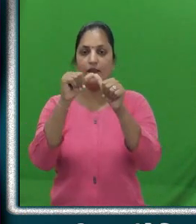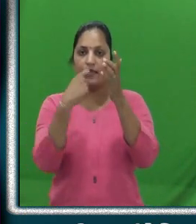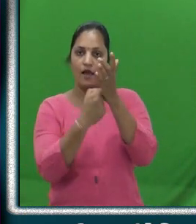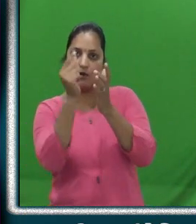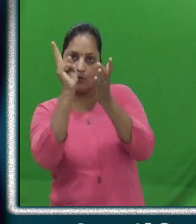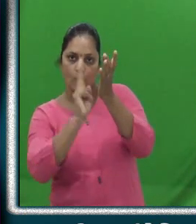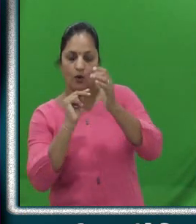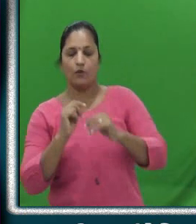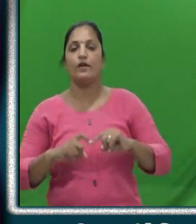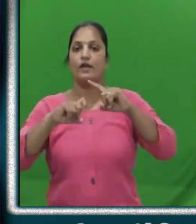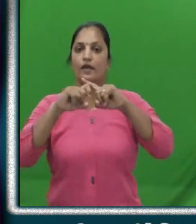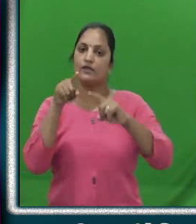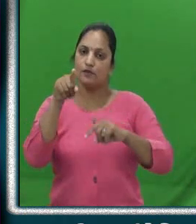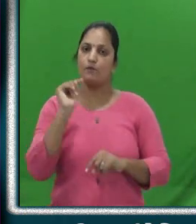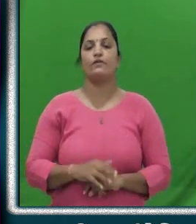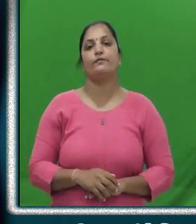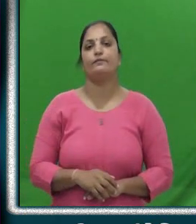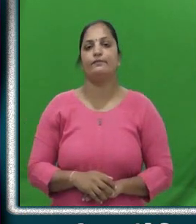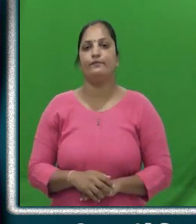He is Arun Krishnamurthy.